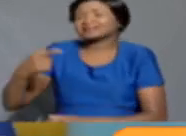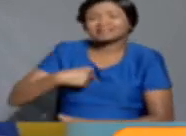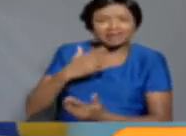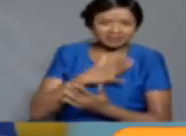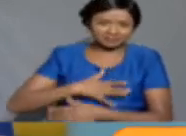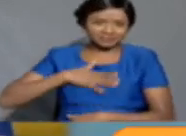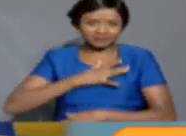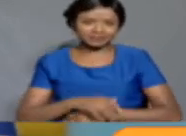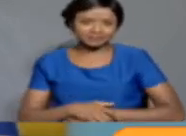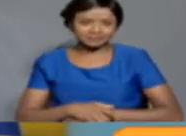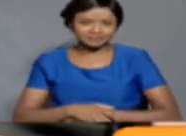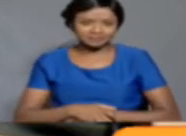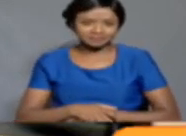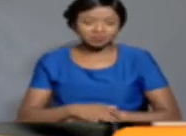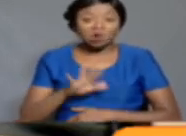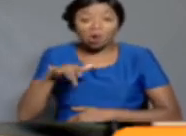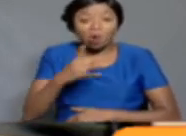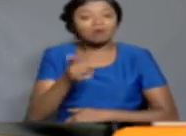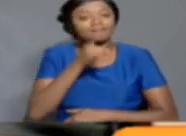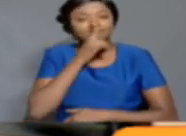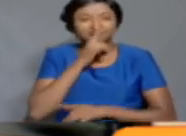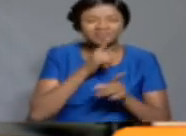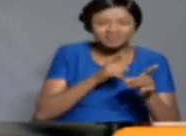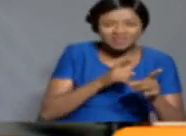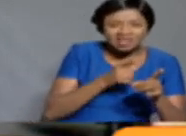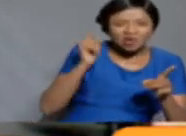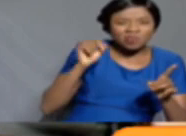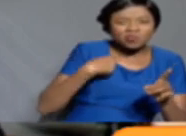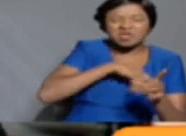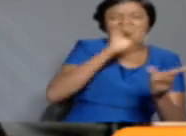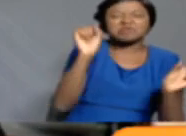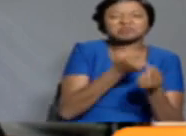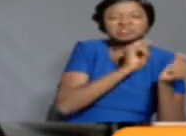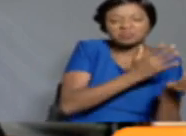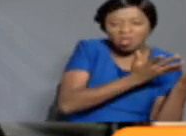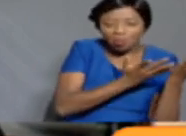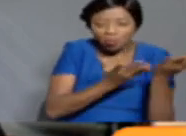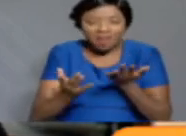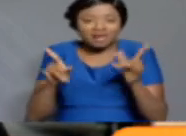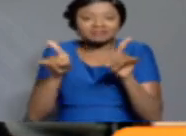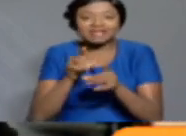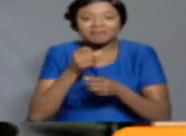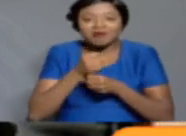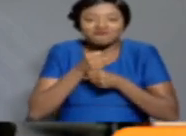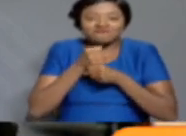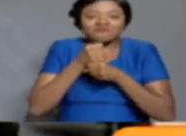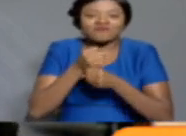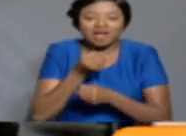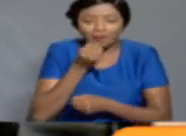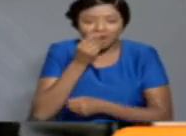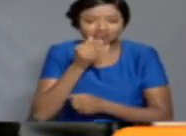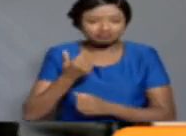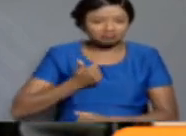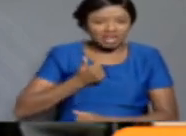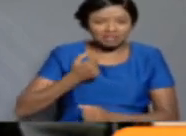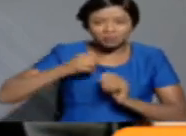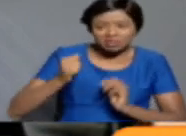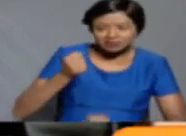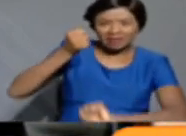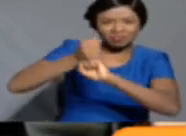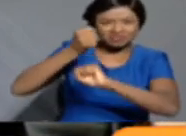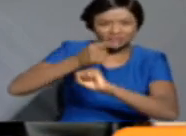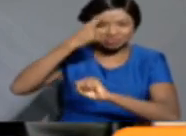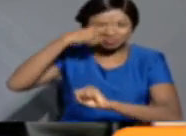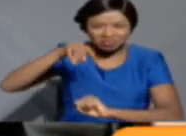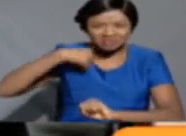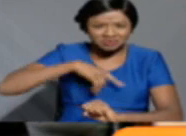is, or shut up? We cannot be invited as flower girls to go and cheer a policy that we have not